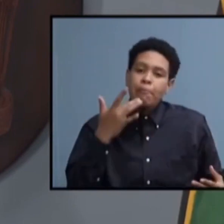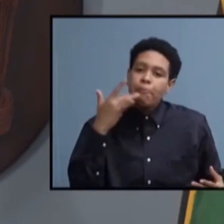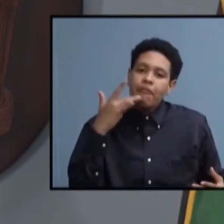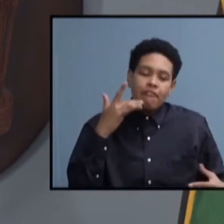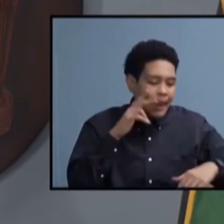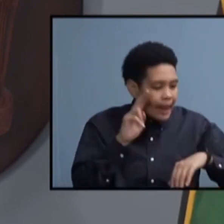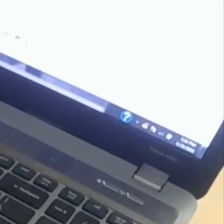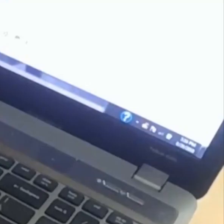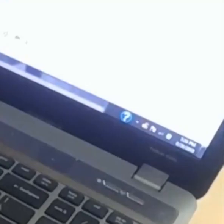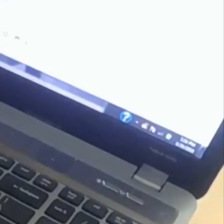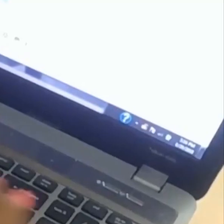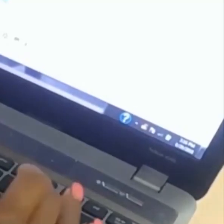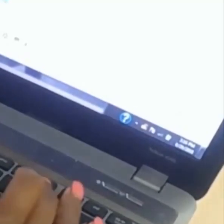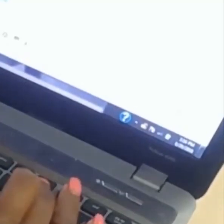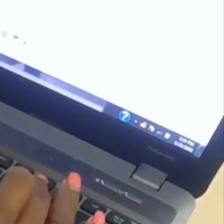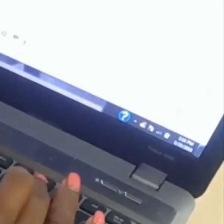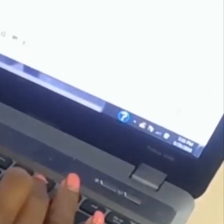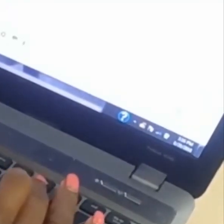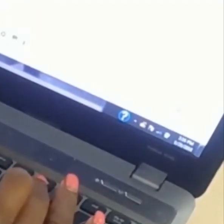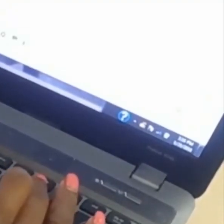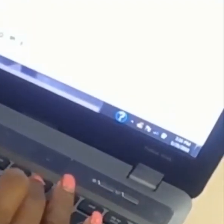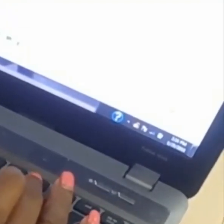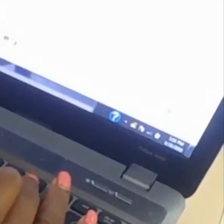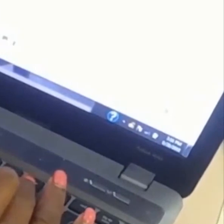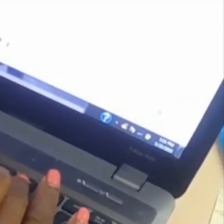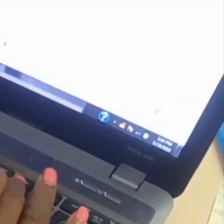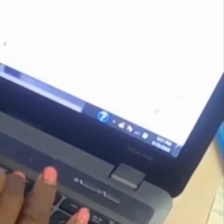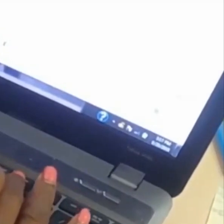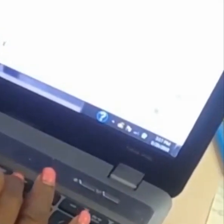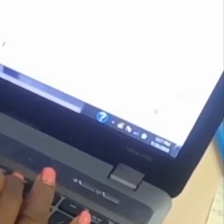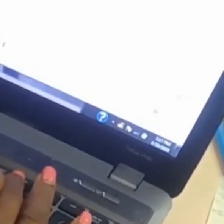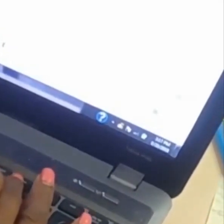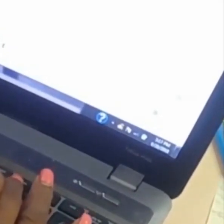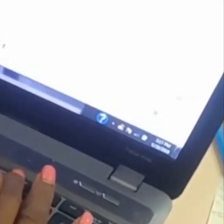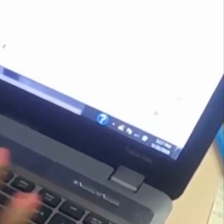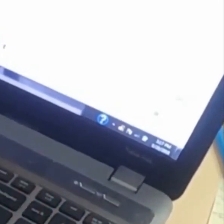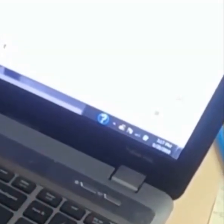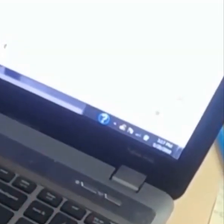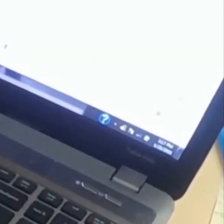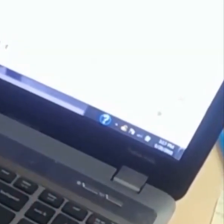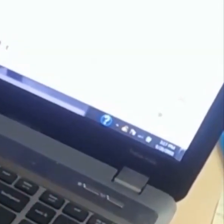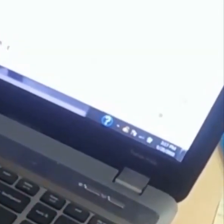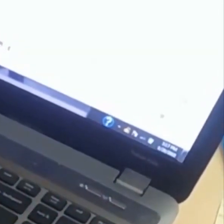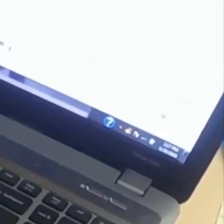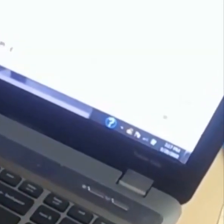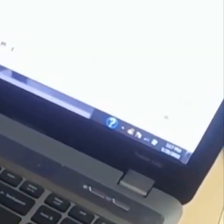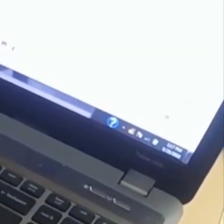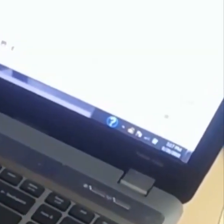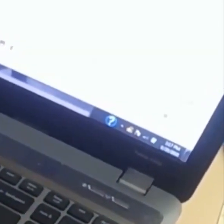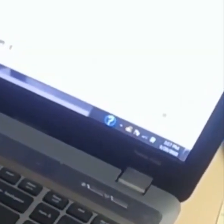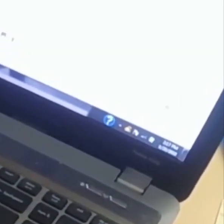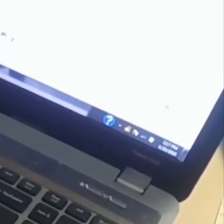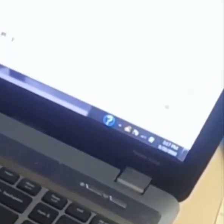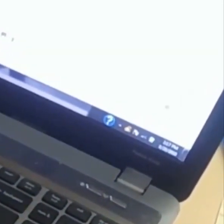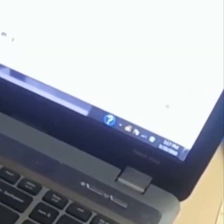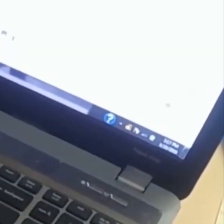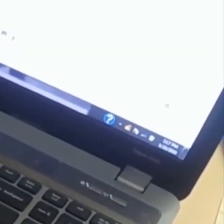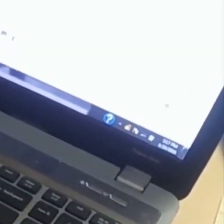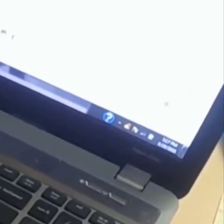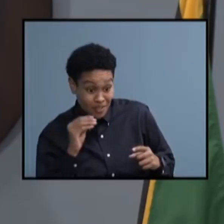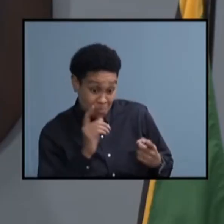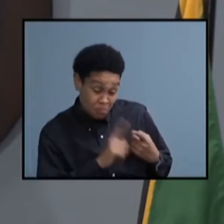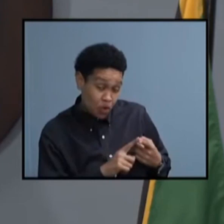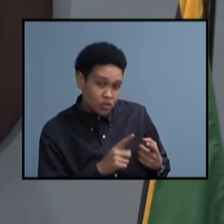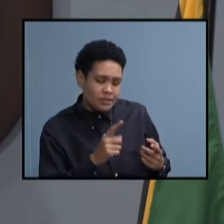is recommended. However, the Prime Minister indicated that persons wishing to operate from home can make the request to do